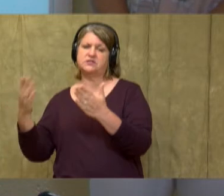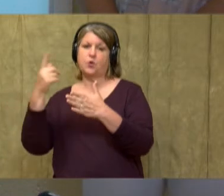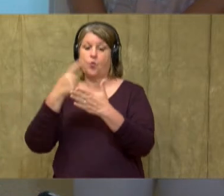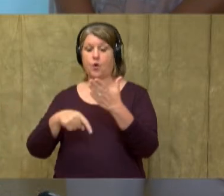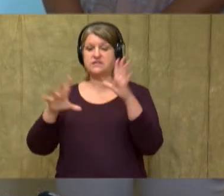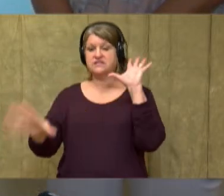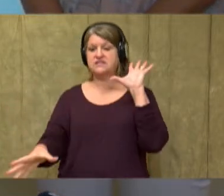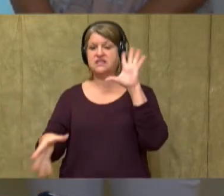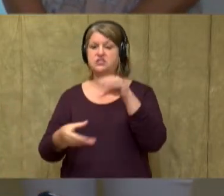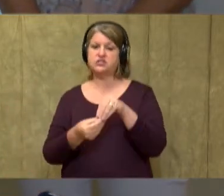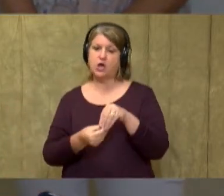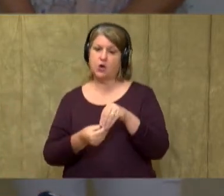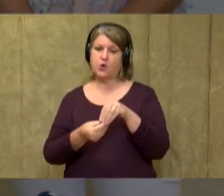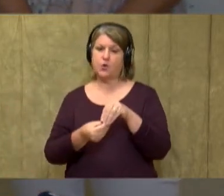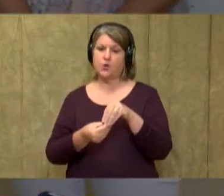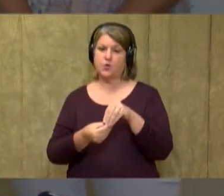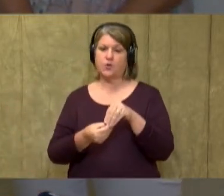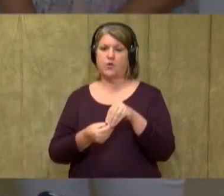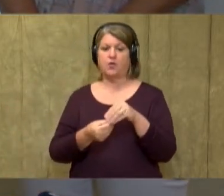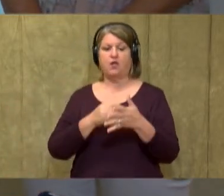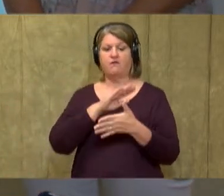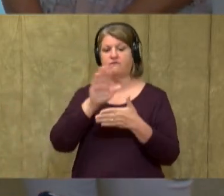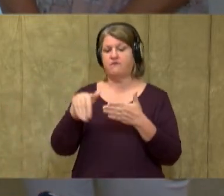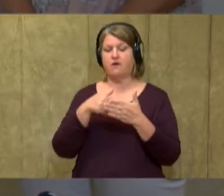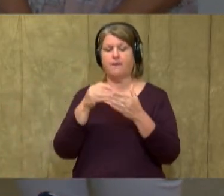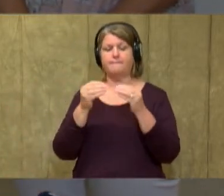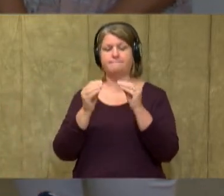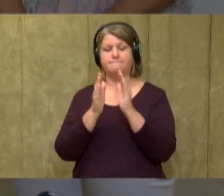the total number of books?